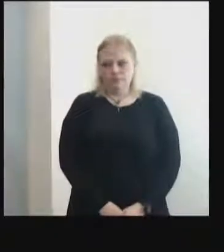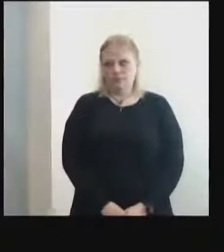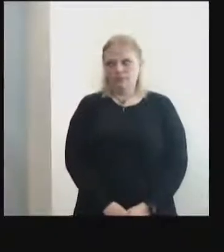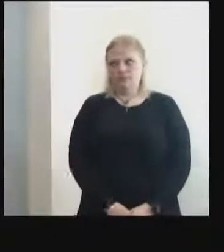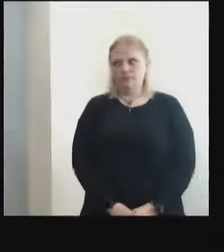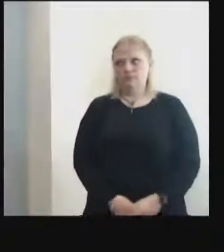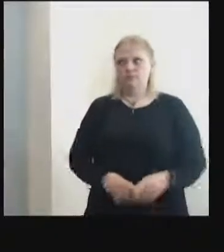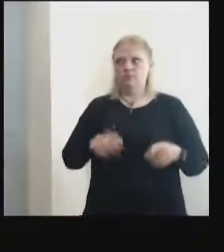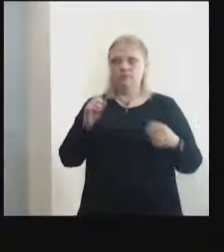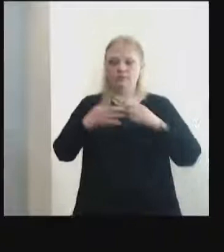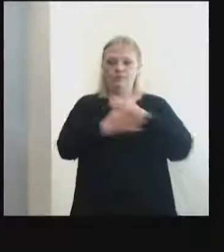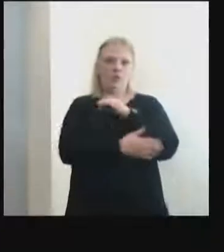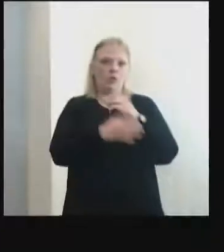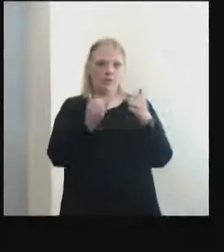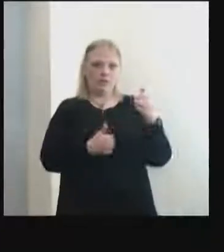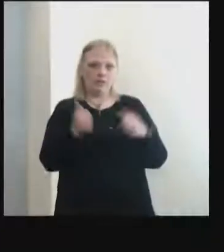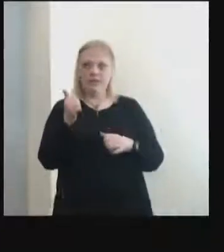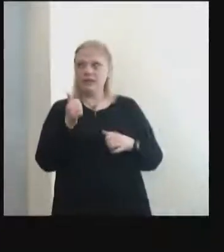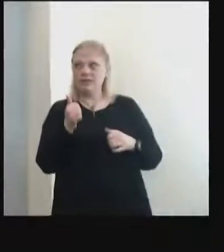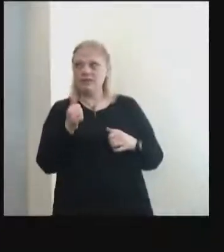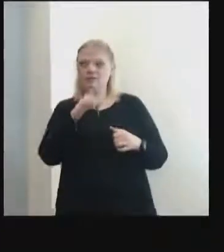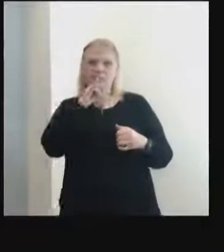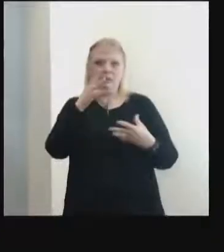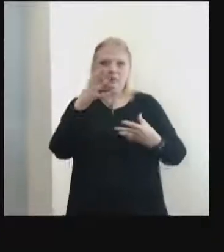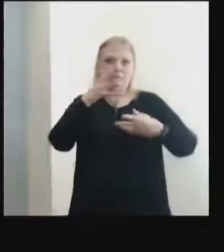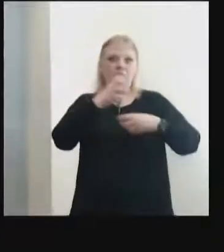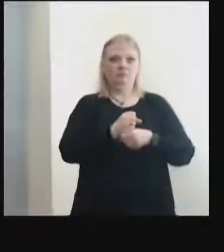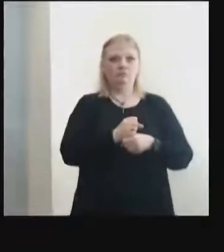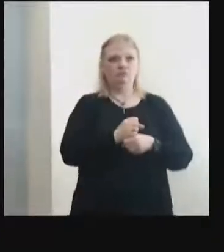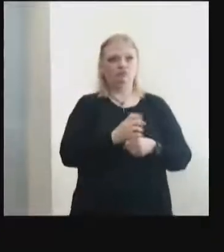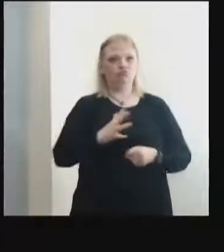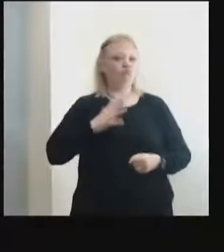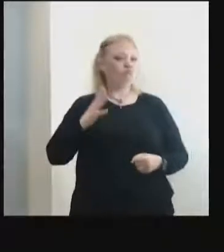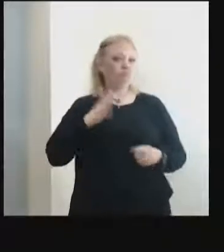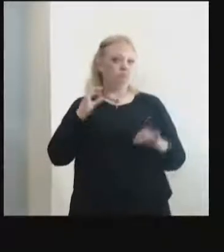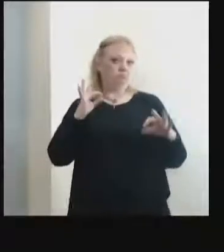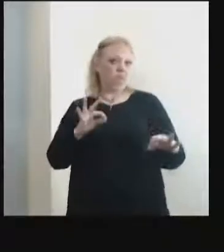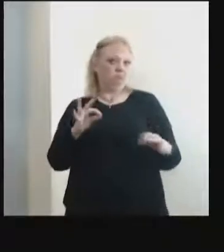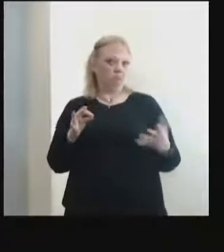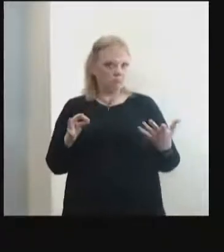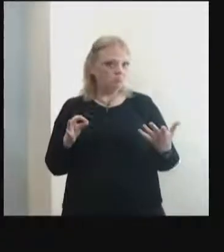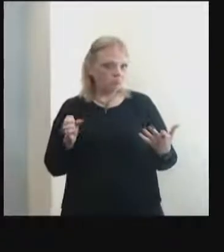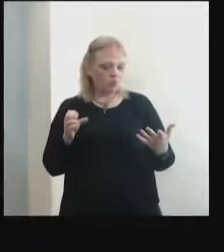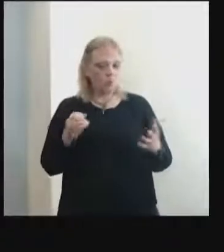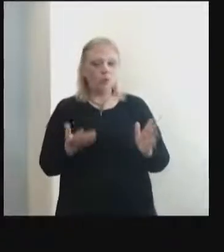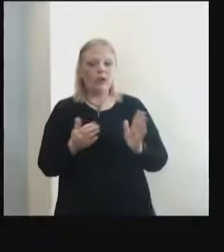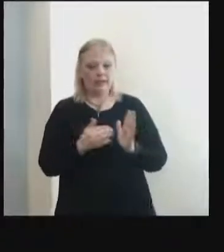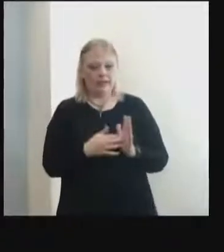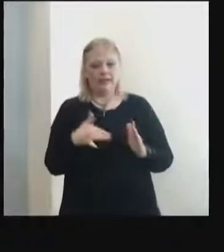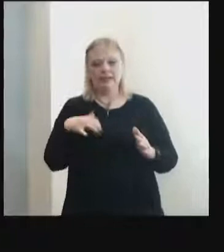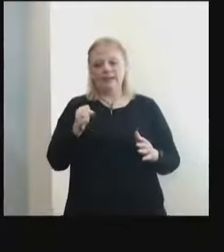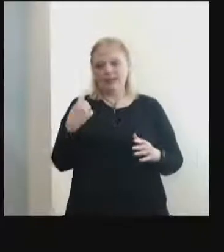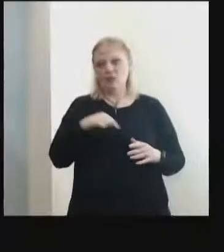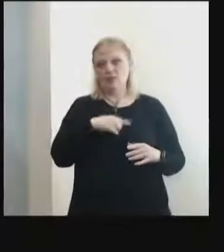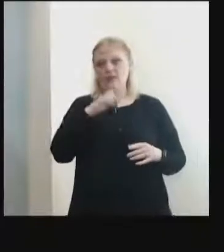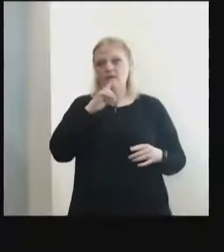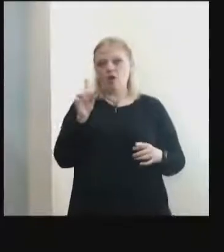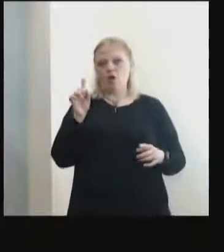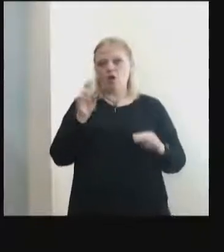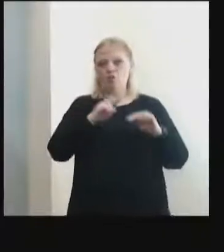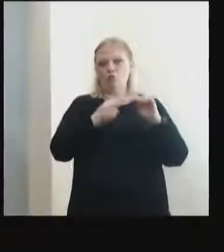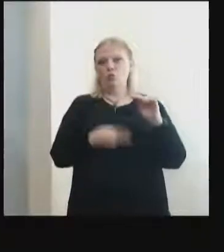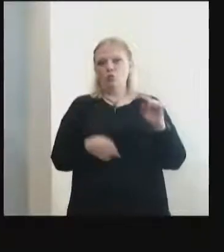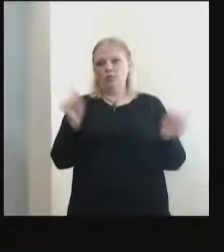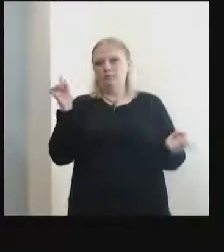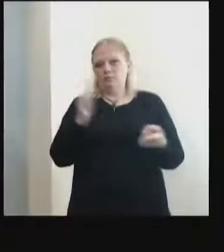Thanks. Well, the county executive summarized it very eloquently. So we are, and again, as we are winding down these